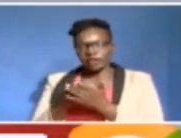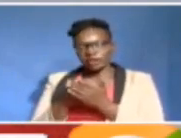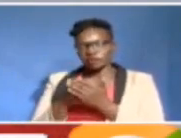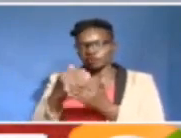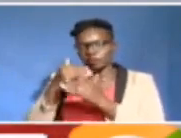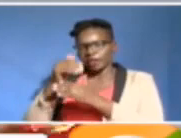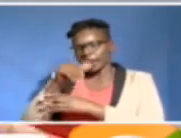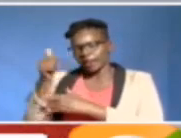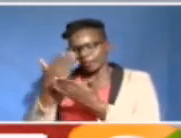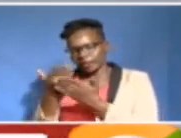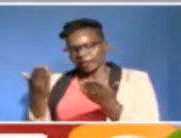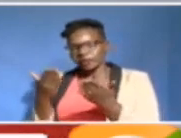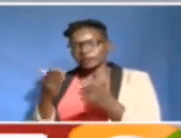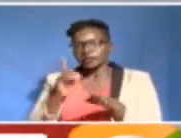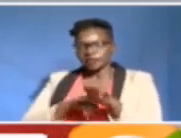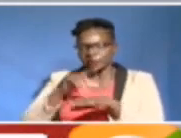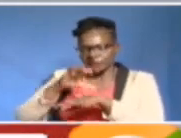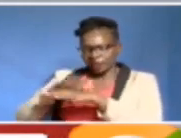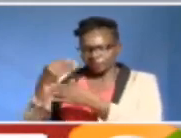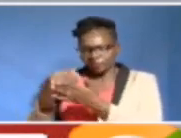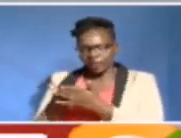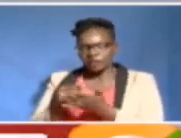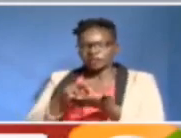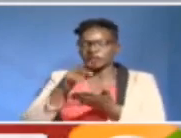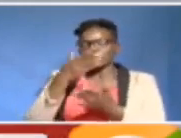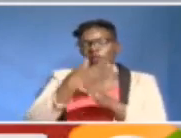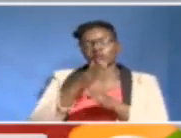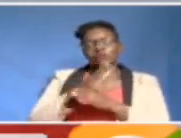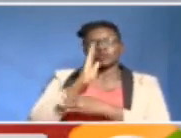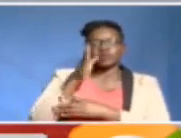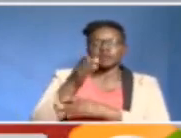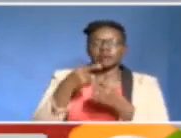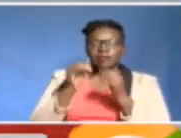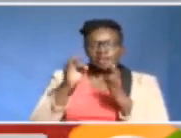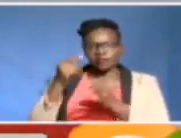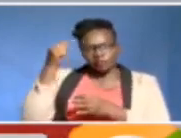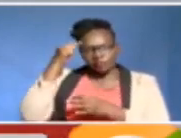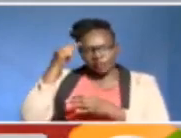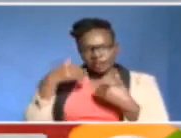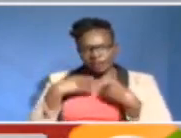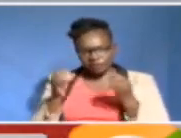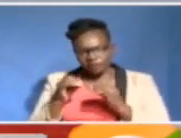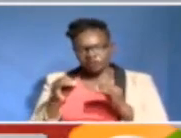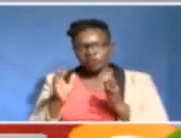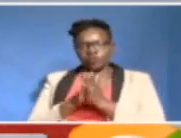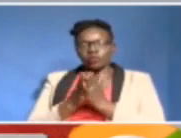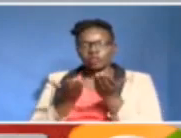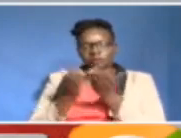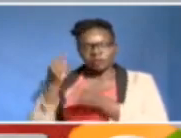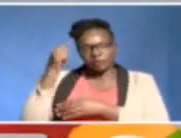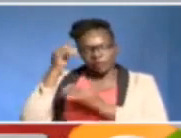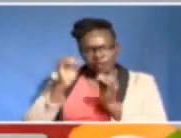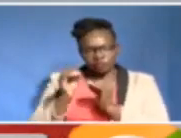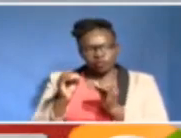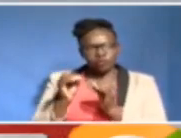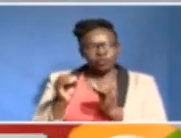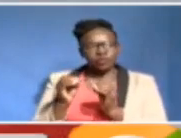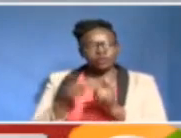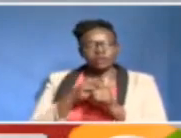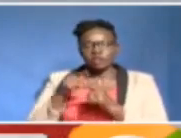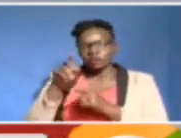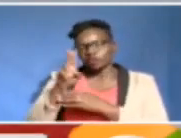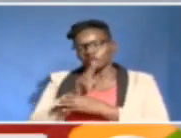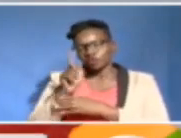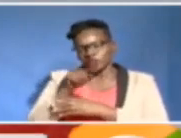the end of the day, if you get that money easy, you're going to just waste it. But if you don't have brains and business-minded or orientated to deal with it, you're going to be using it the